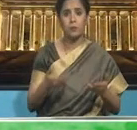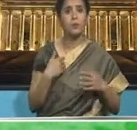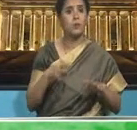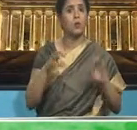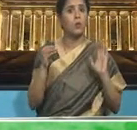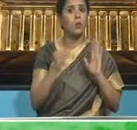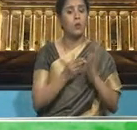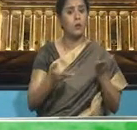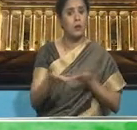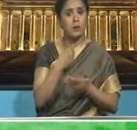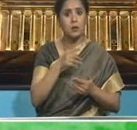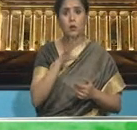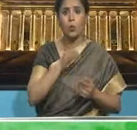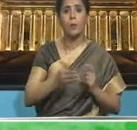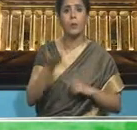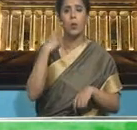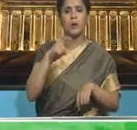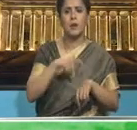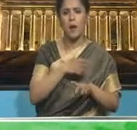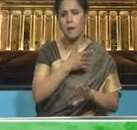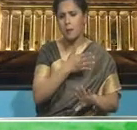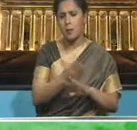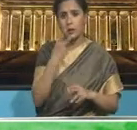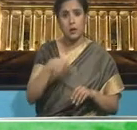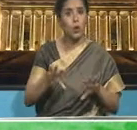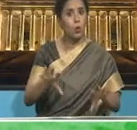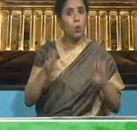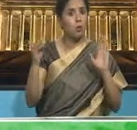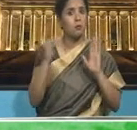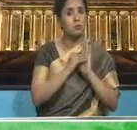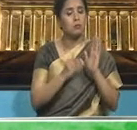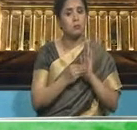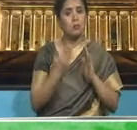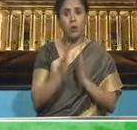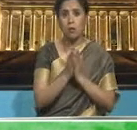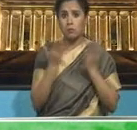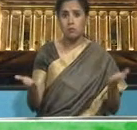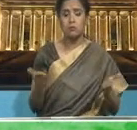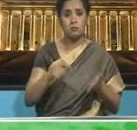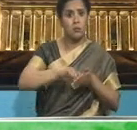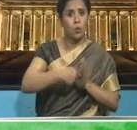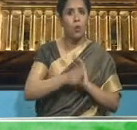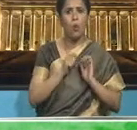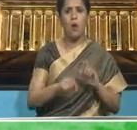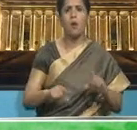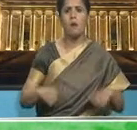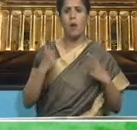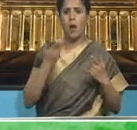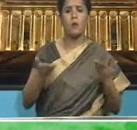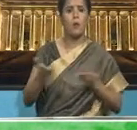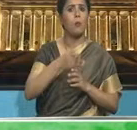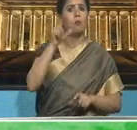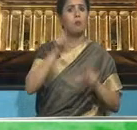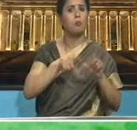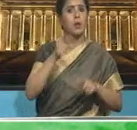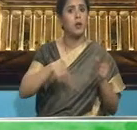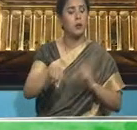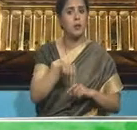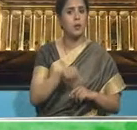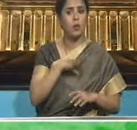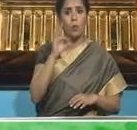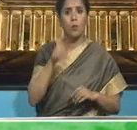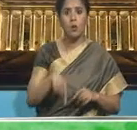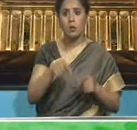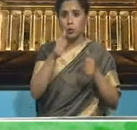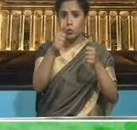withstood the test of time. The Constitution that started governing the life of the Republic was the outcome